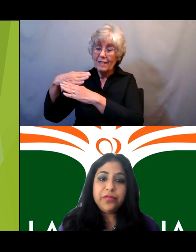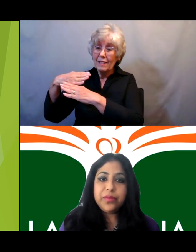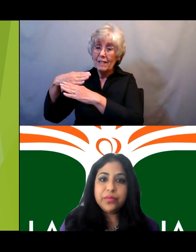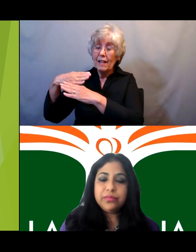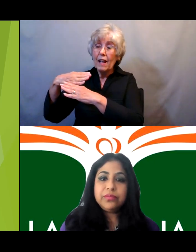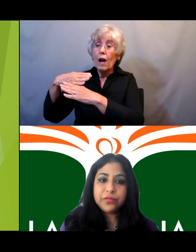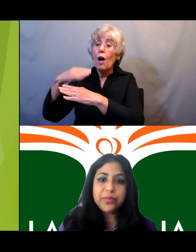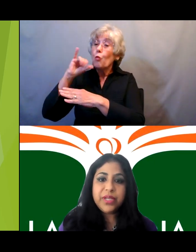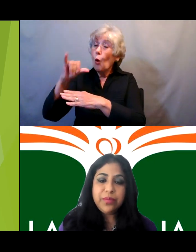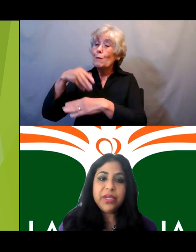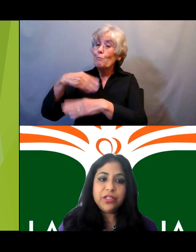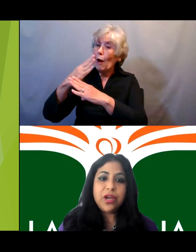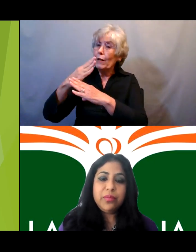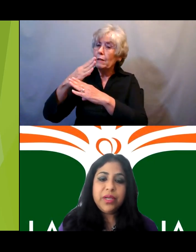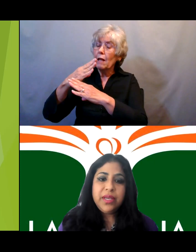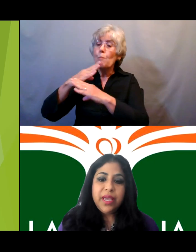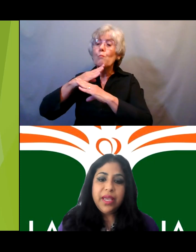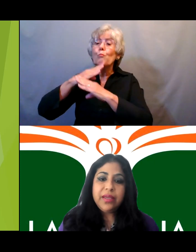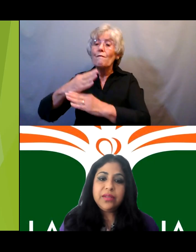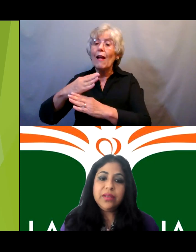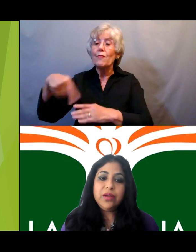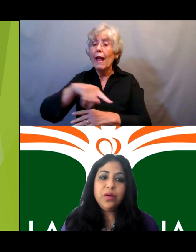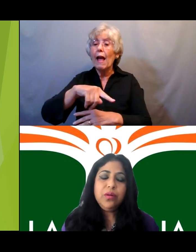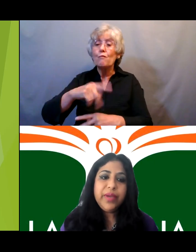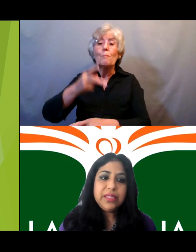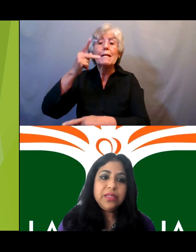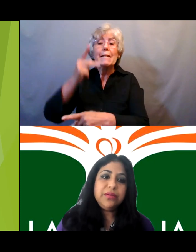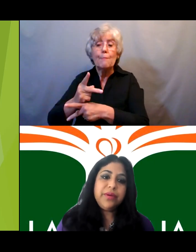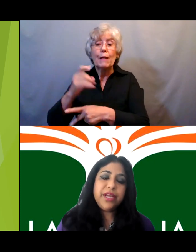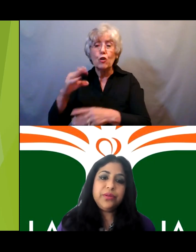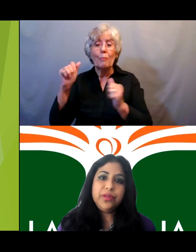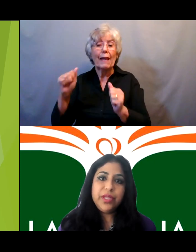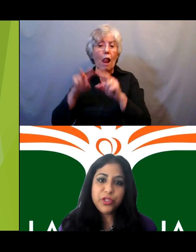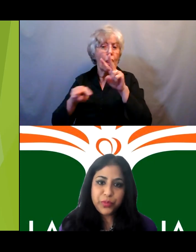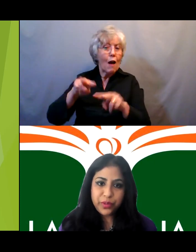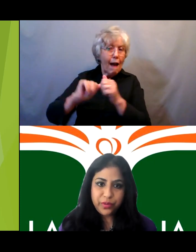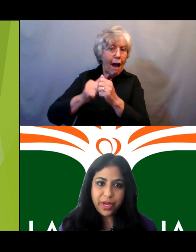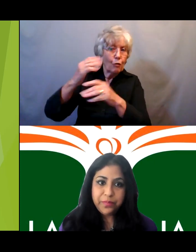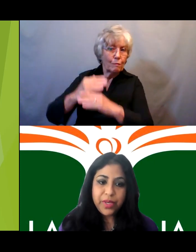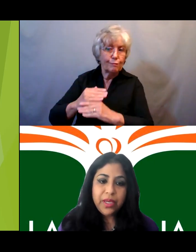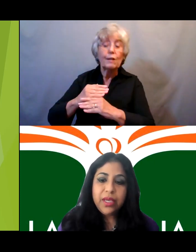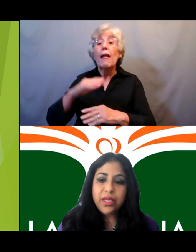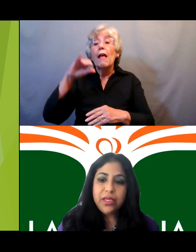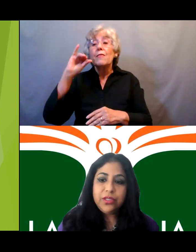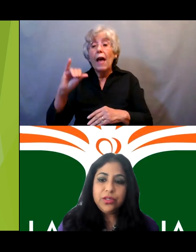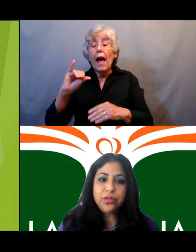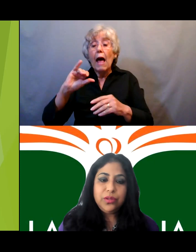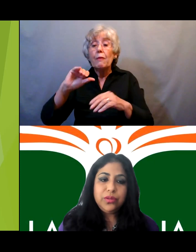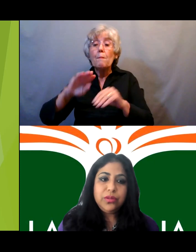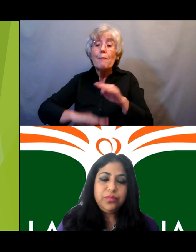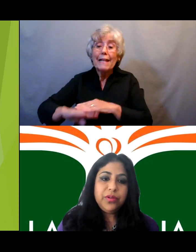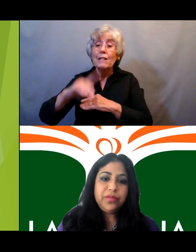prevent them from keeping a job. And the whole basis around this program